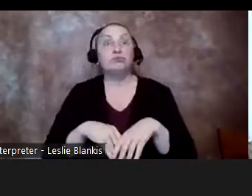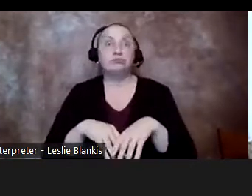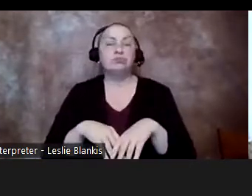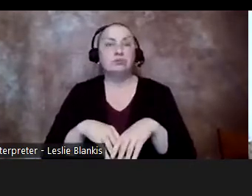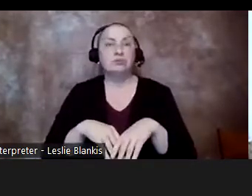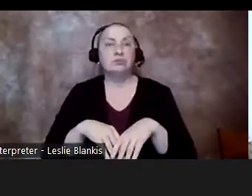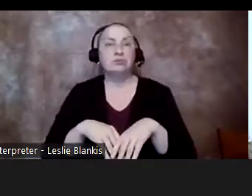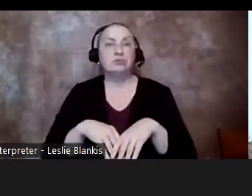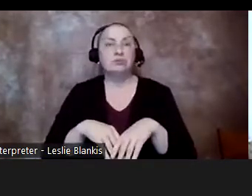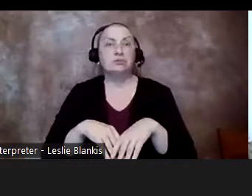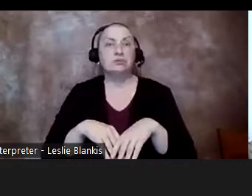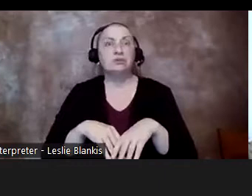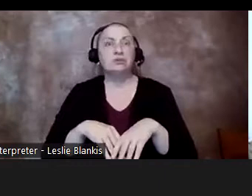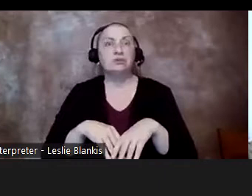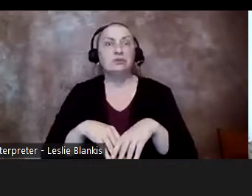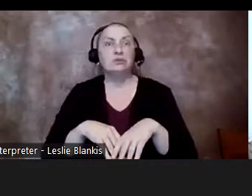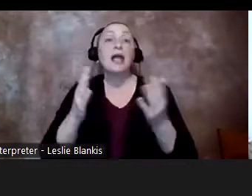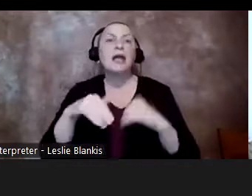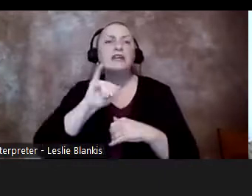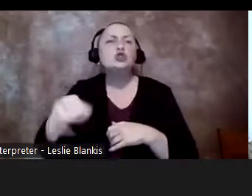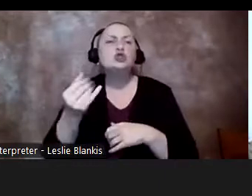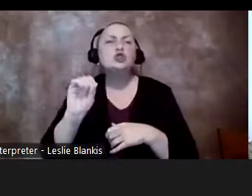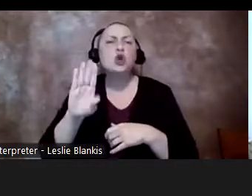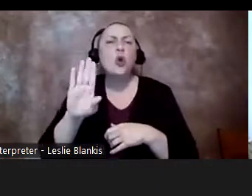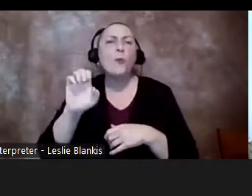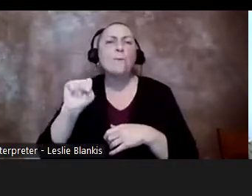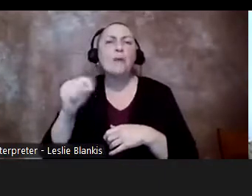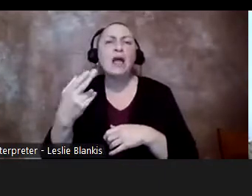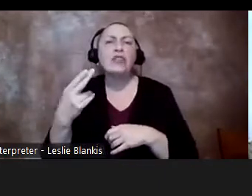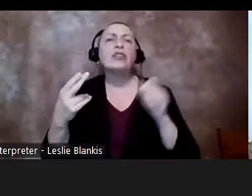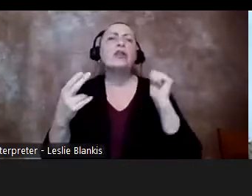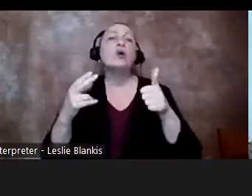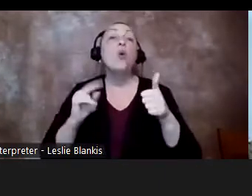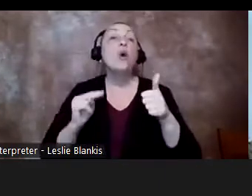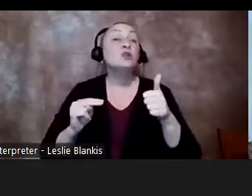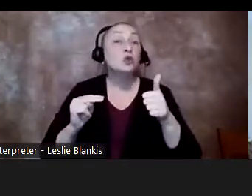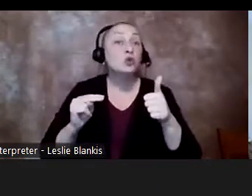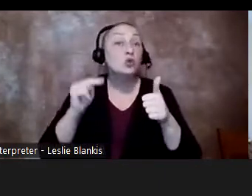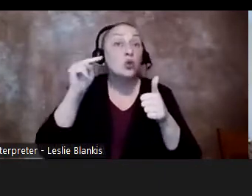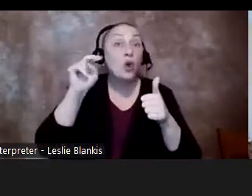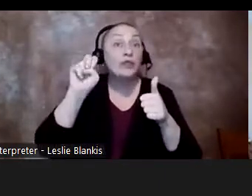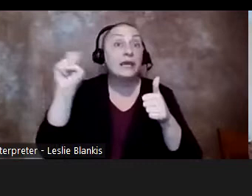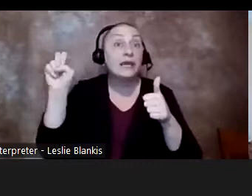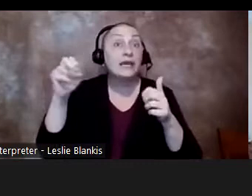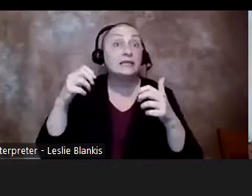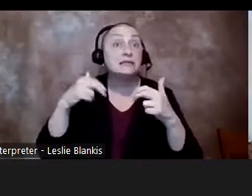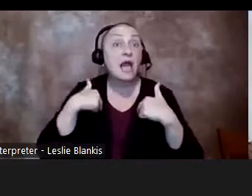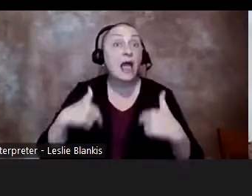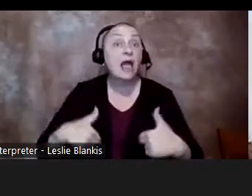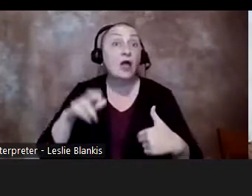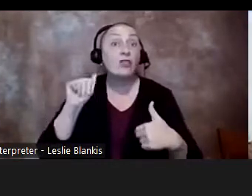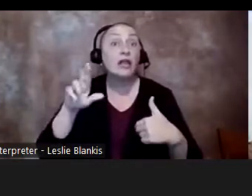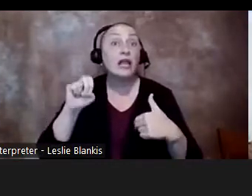time. Awesome. All right, and then Joe Beth, thank you, welcome. Northwest, oh, we have a